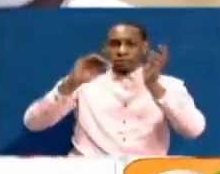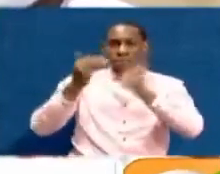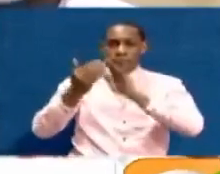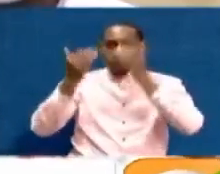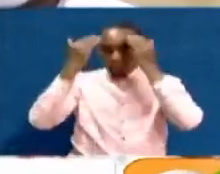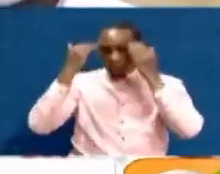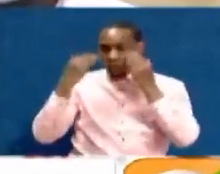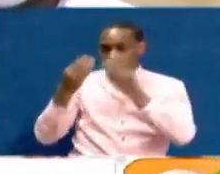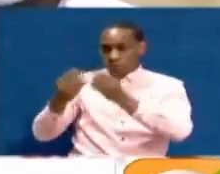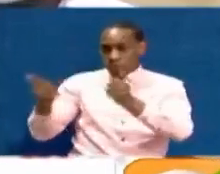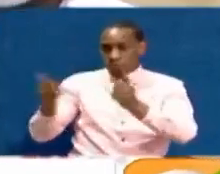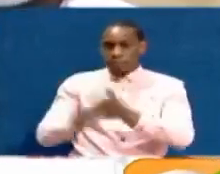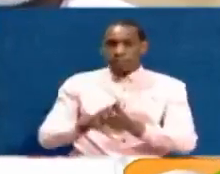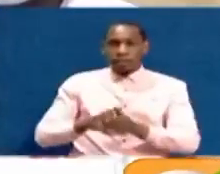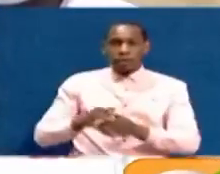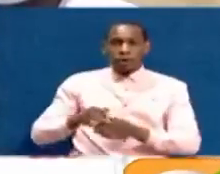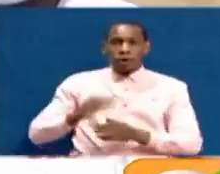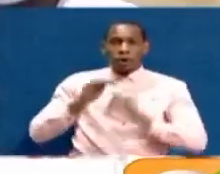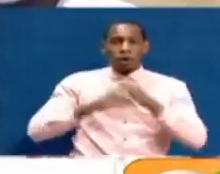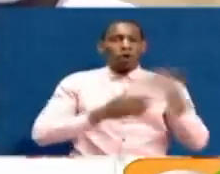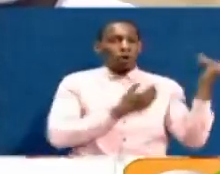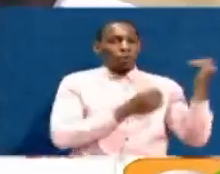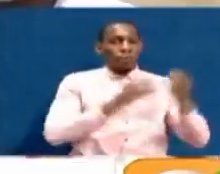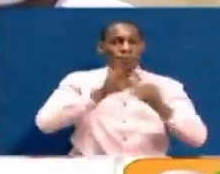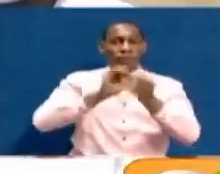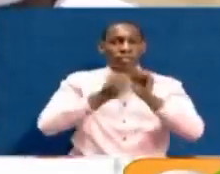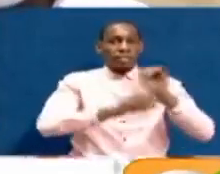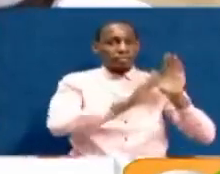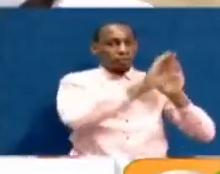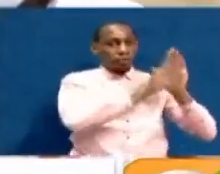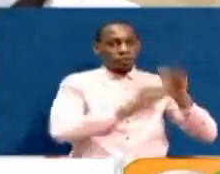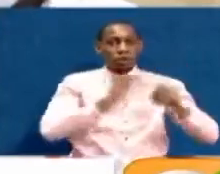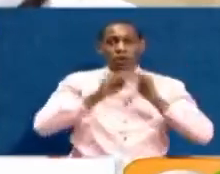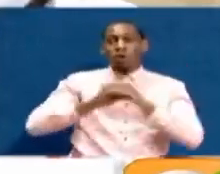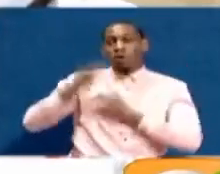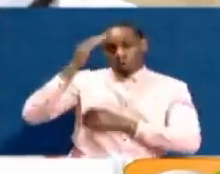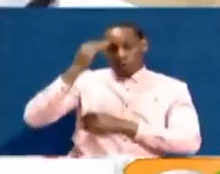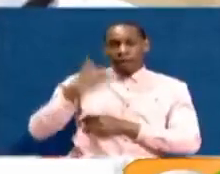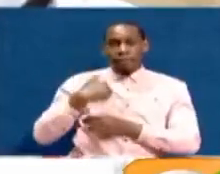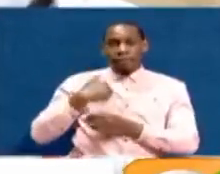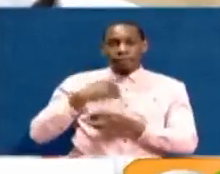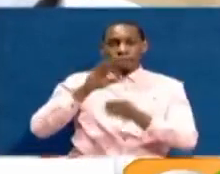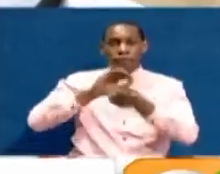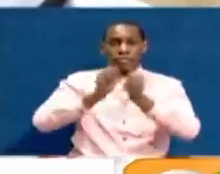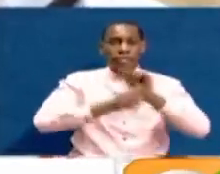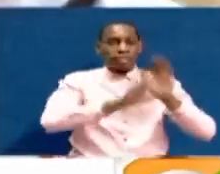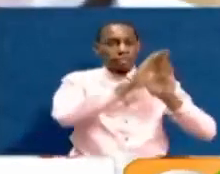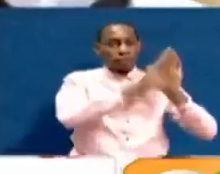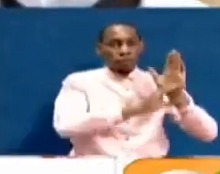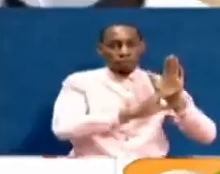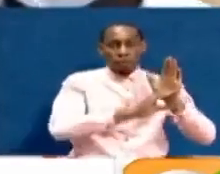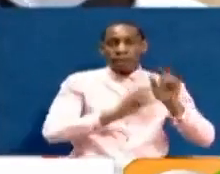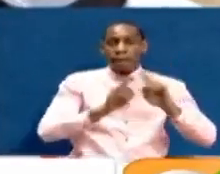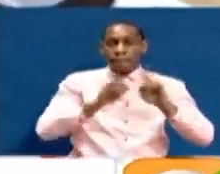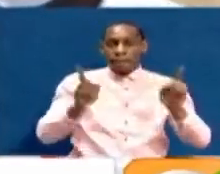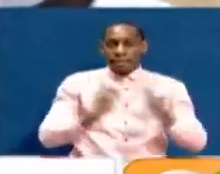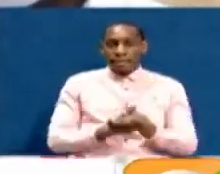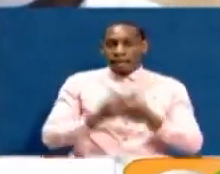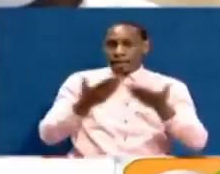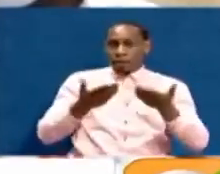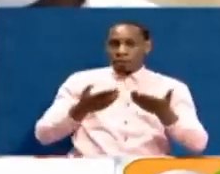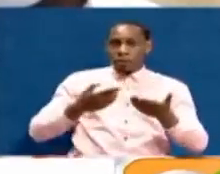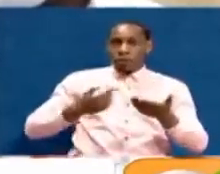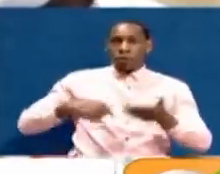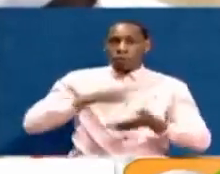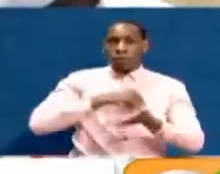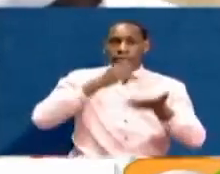that. And we all hope there will be a referendum. And we all know there will be a referendum. And then, but in terms of how we